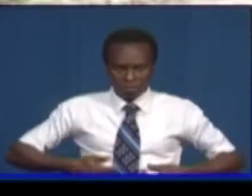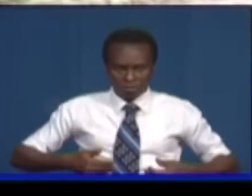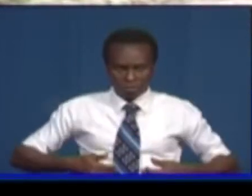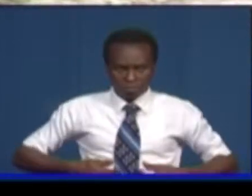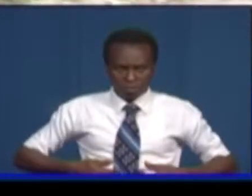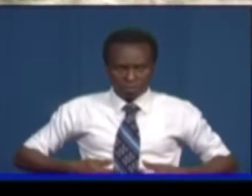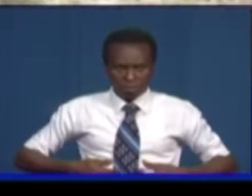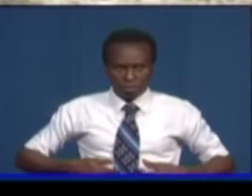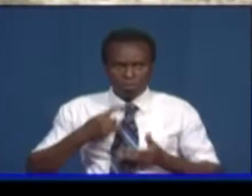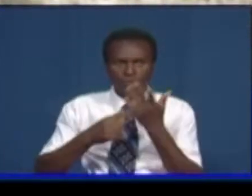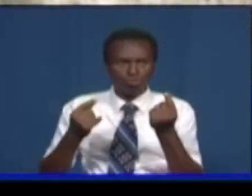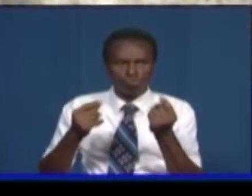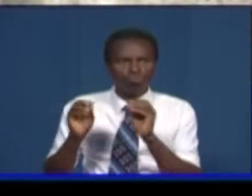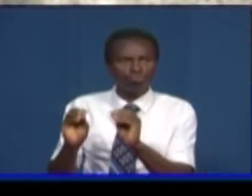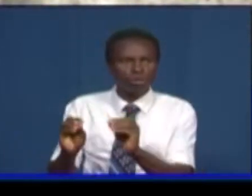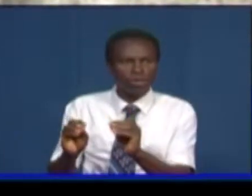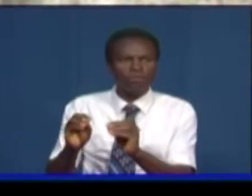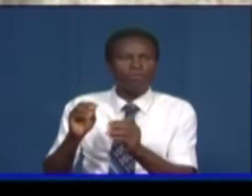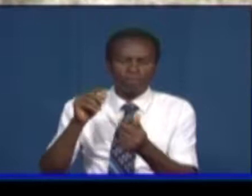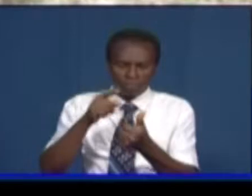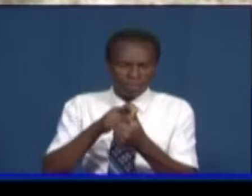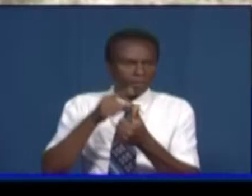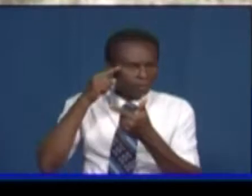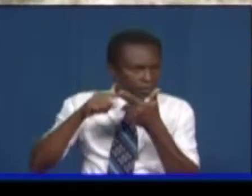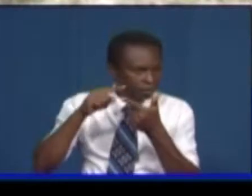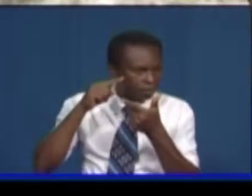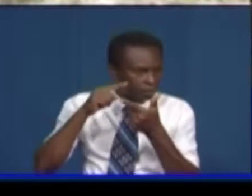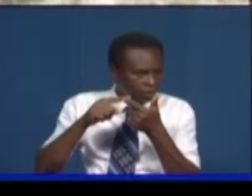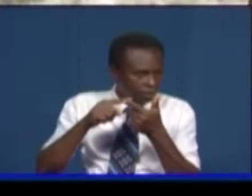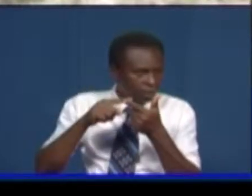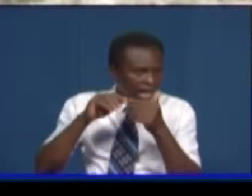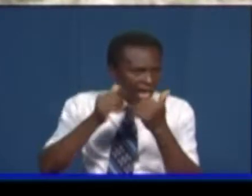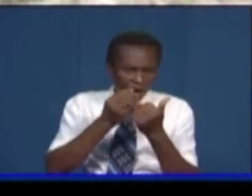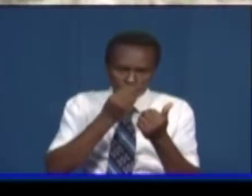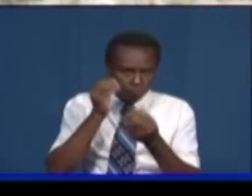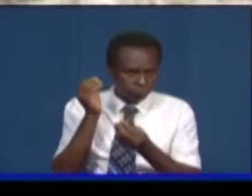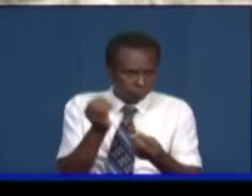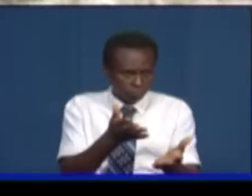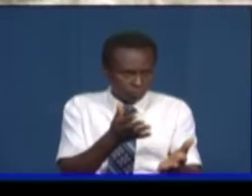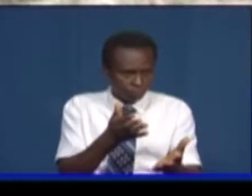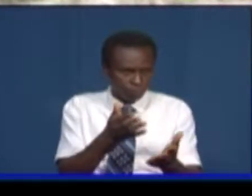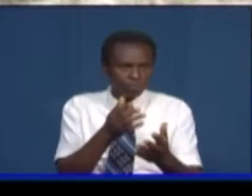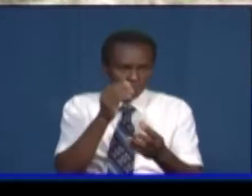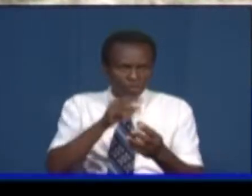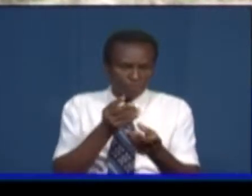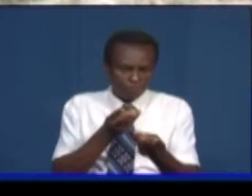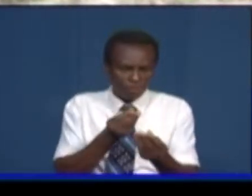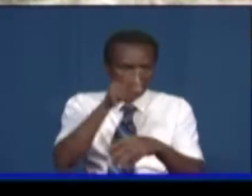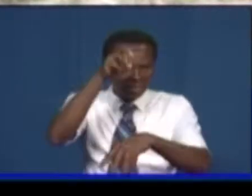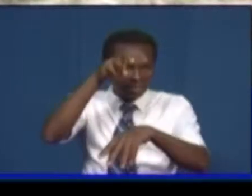order to do this, I think you should check how many times you give a child a food. It should be 3 times in a